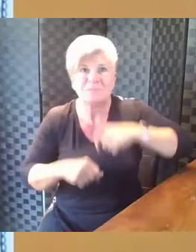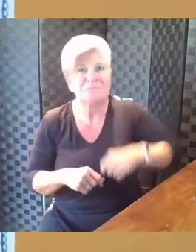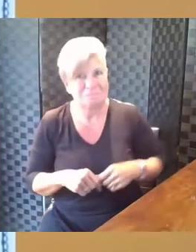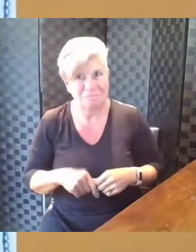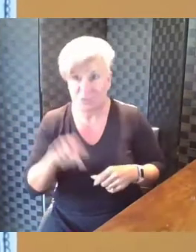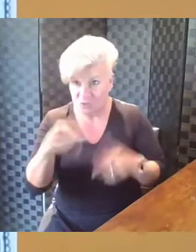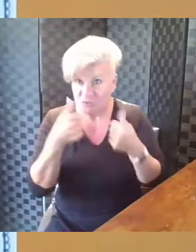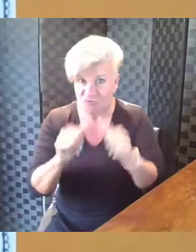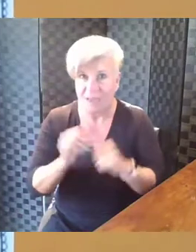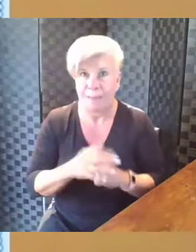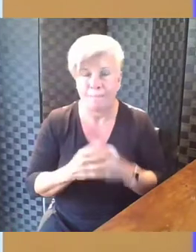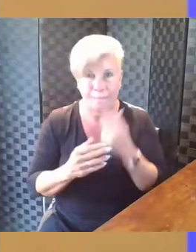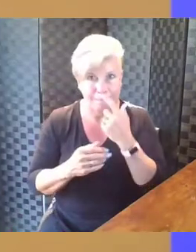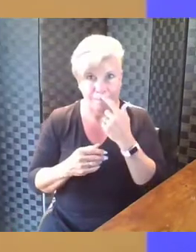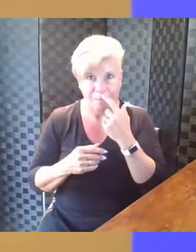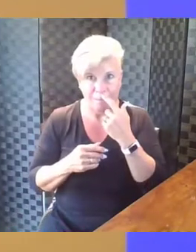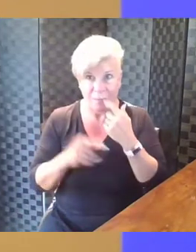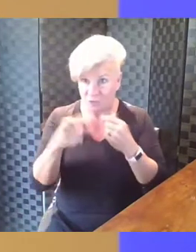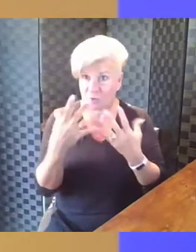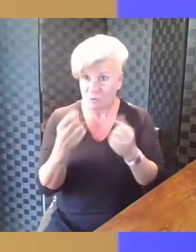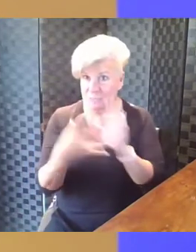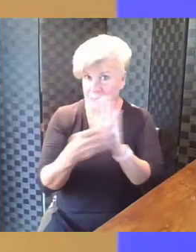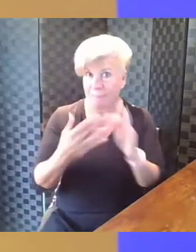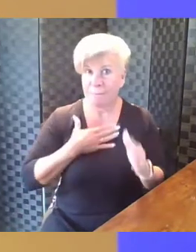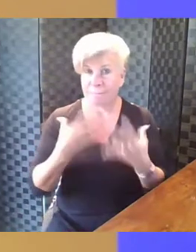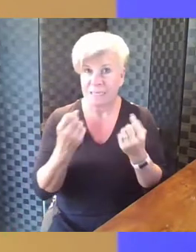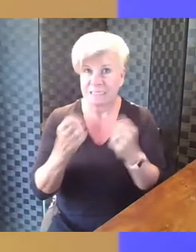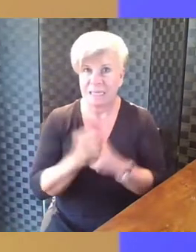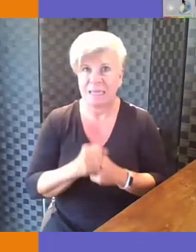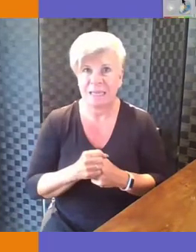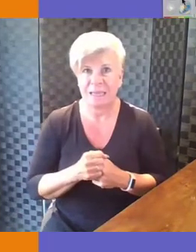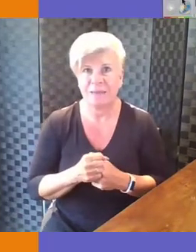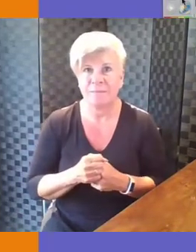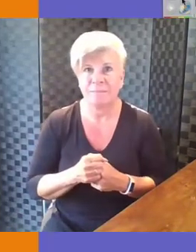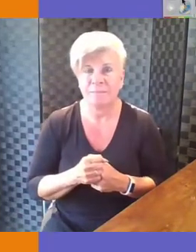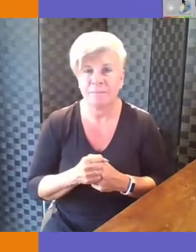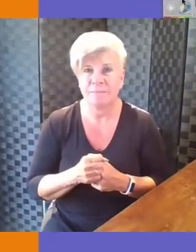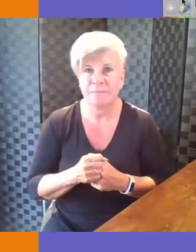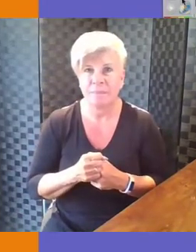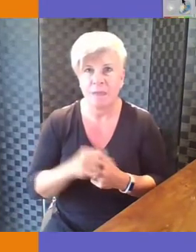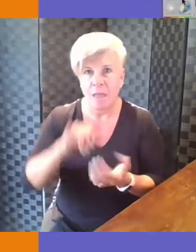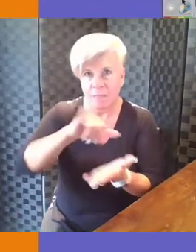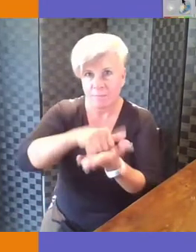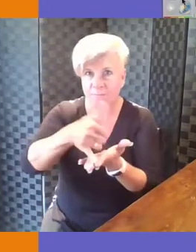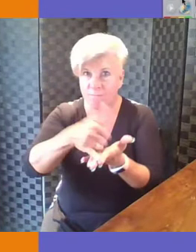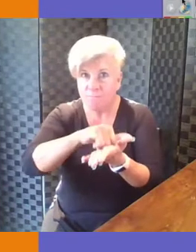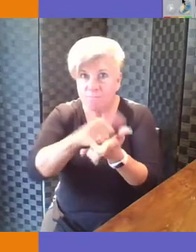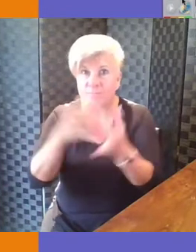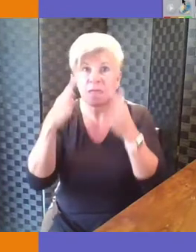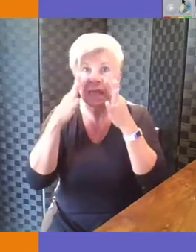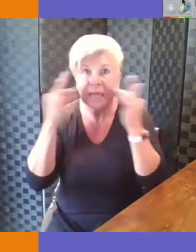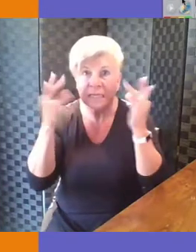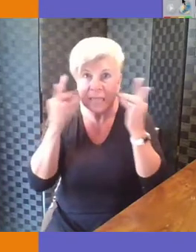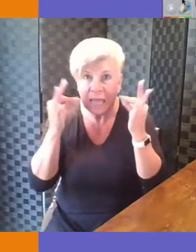Now you try. I'm not going to read it. I want to hear you read it, or I want you to read it in your brain. Ready? I'll do the same.